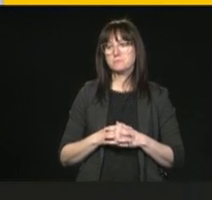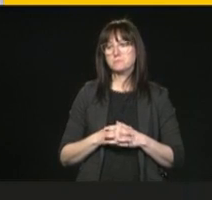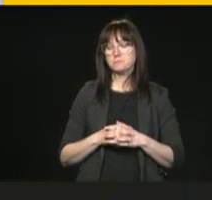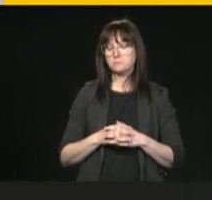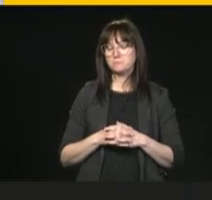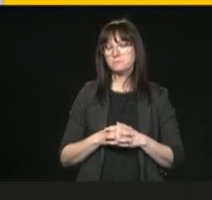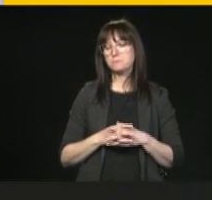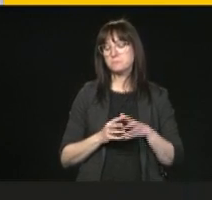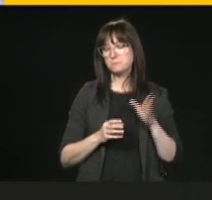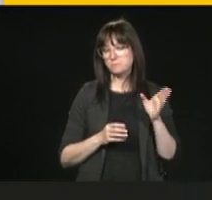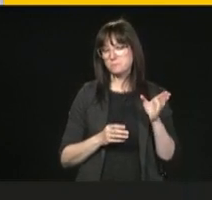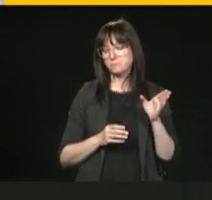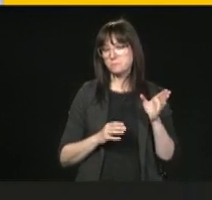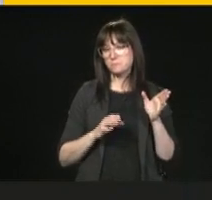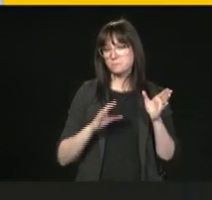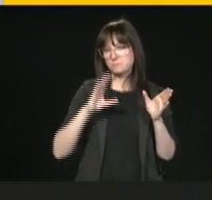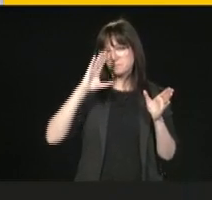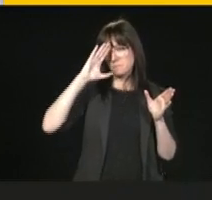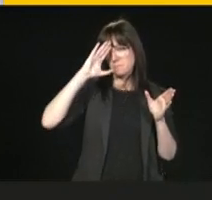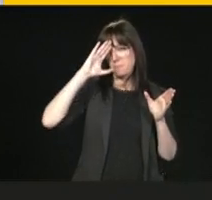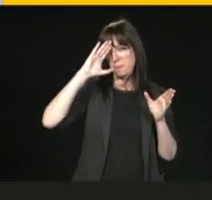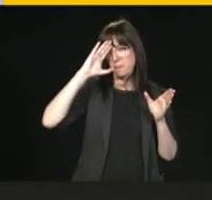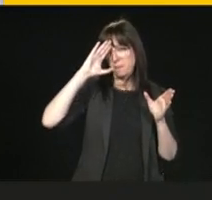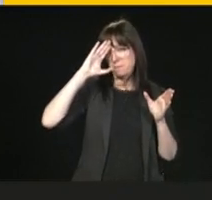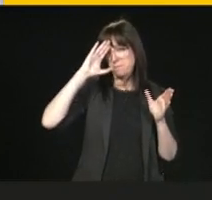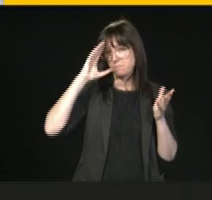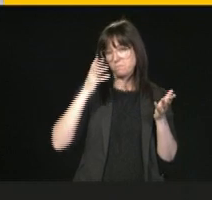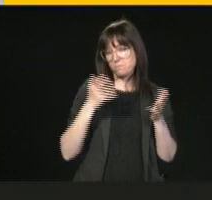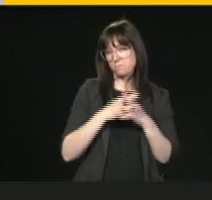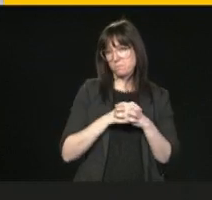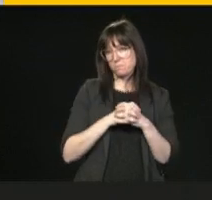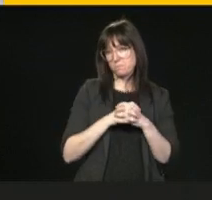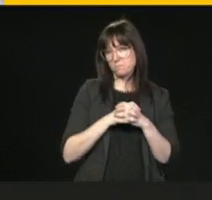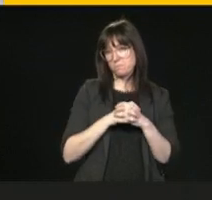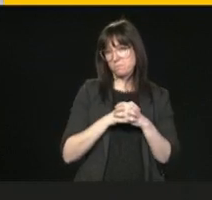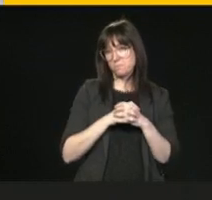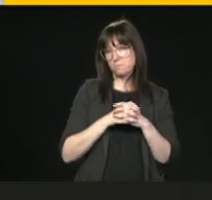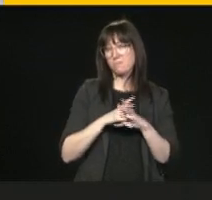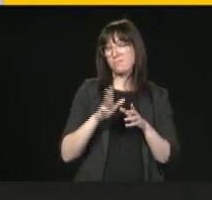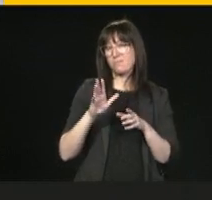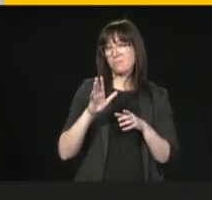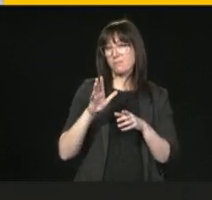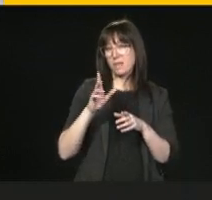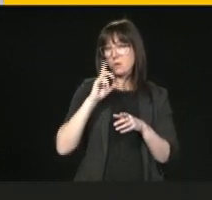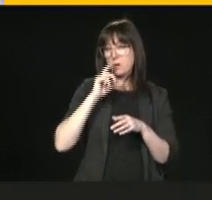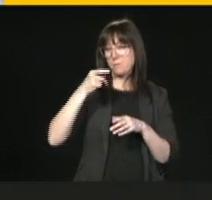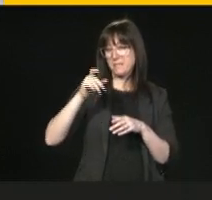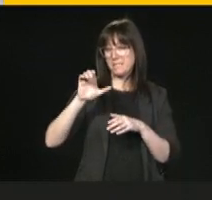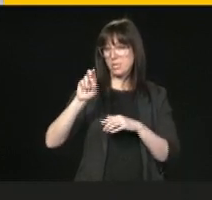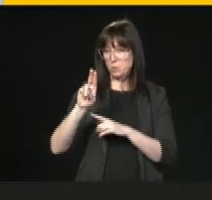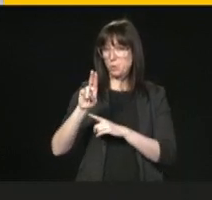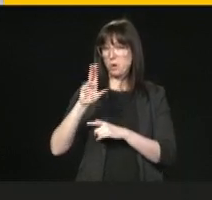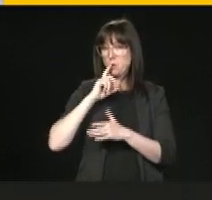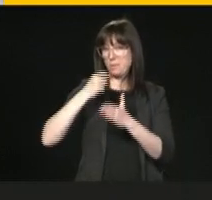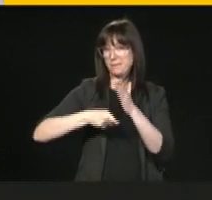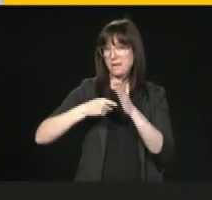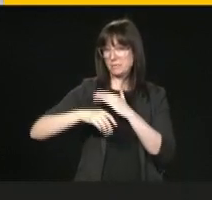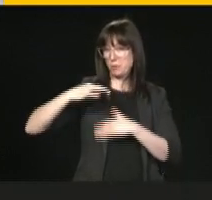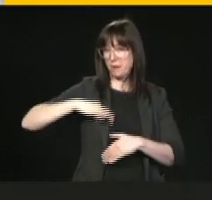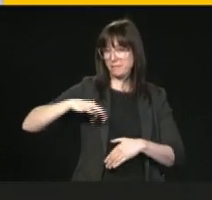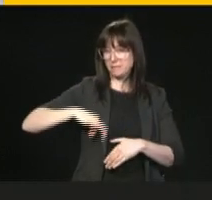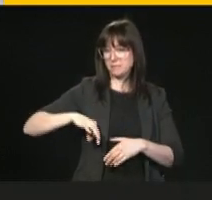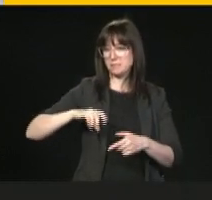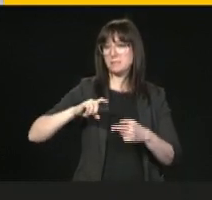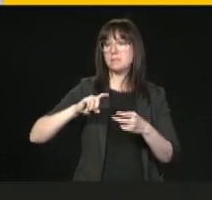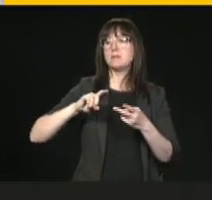si Could you let us know whether some of these amounts will be taxable? And I'd also like to